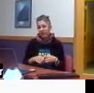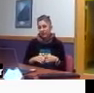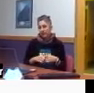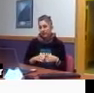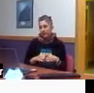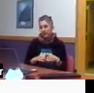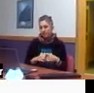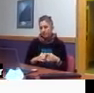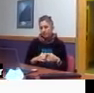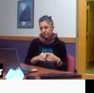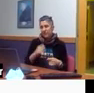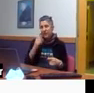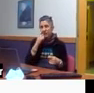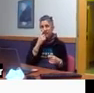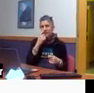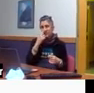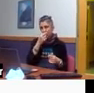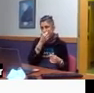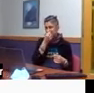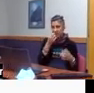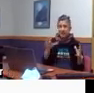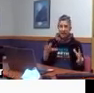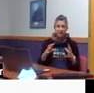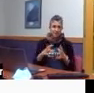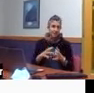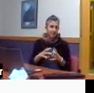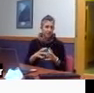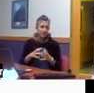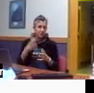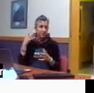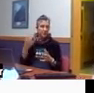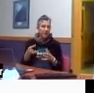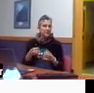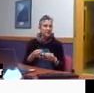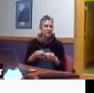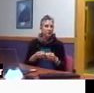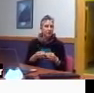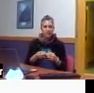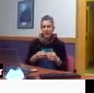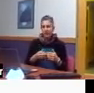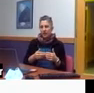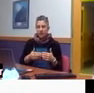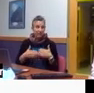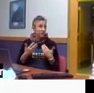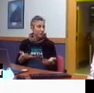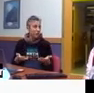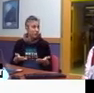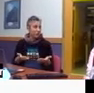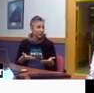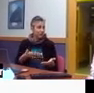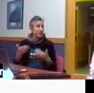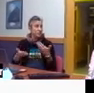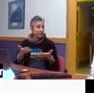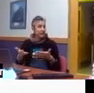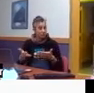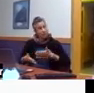from happening. And then if somebody does have something that it feels very activating for them and they feel all right